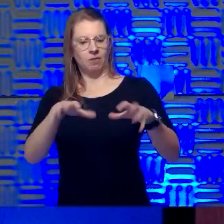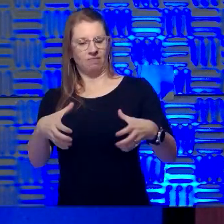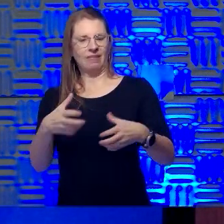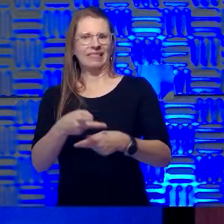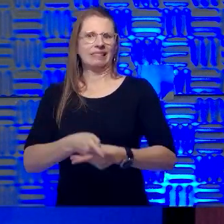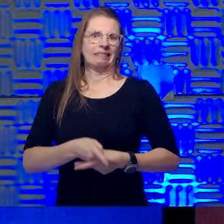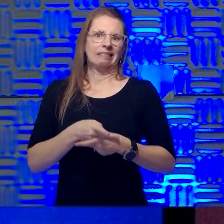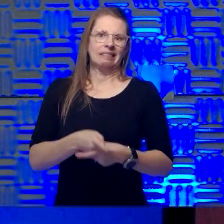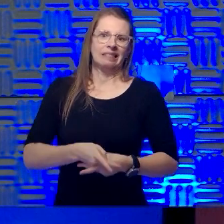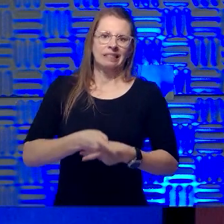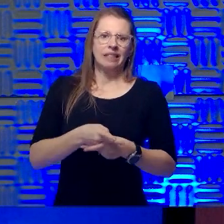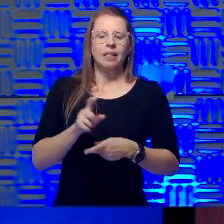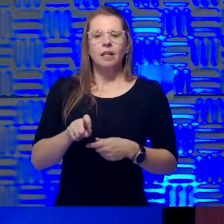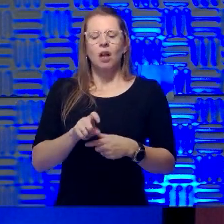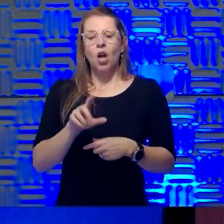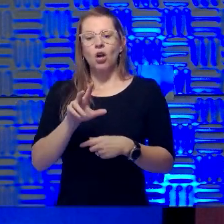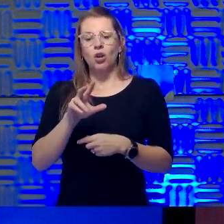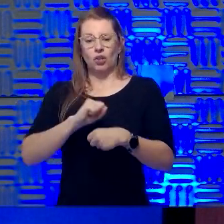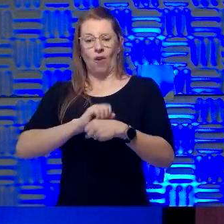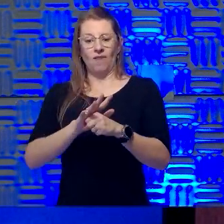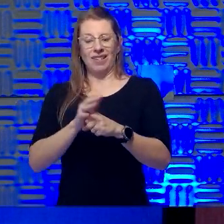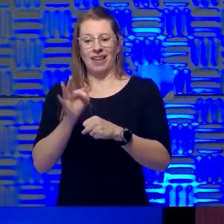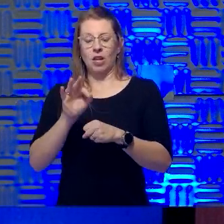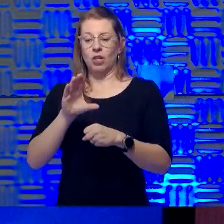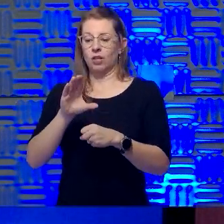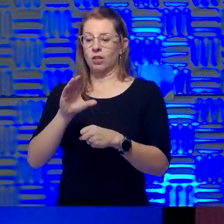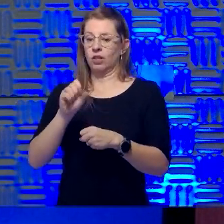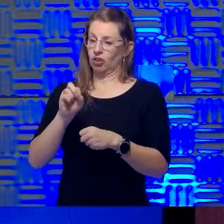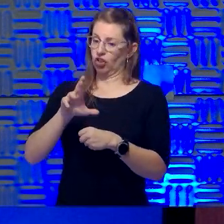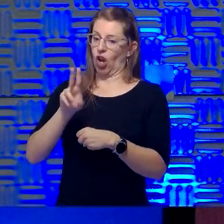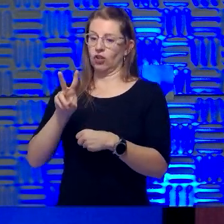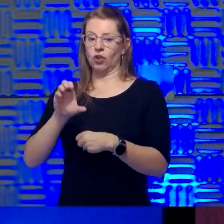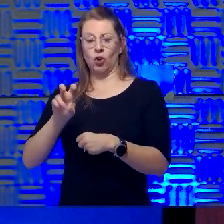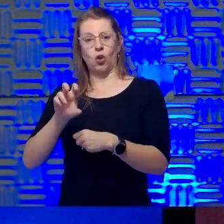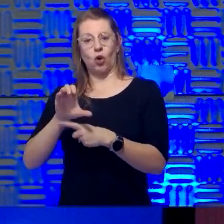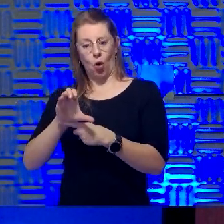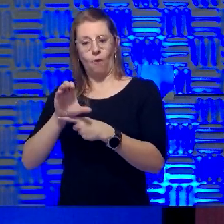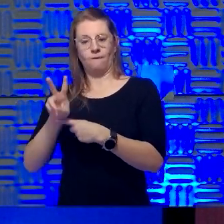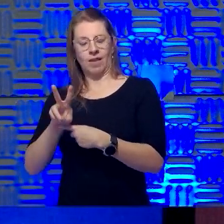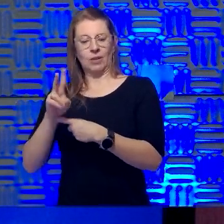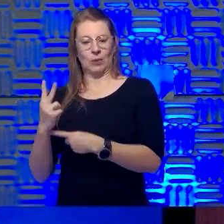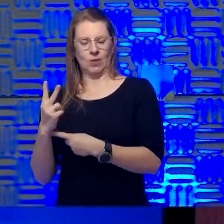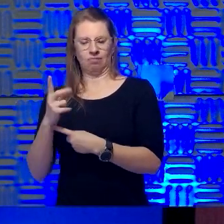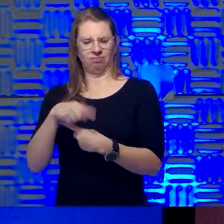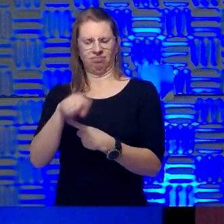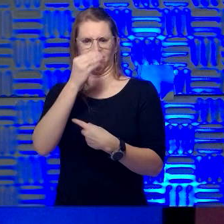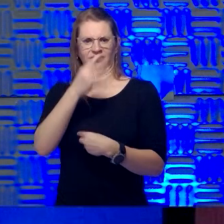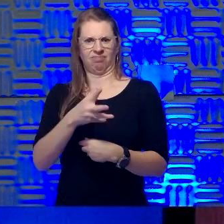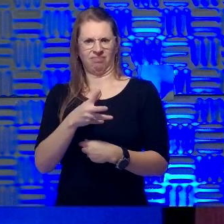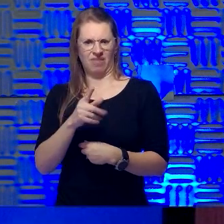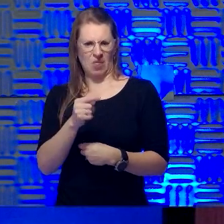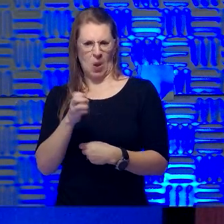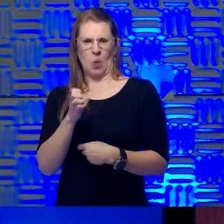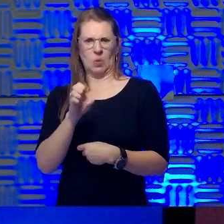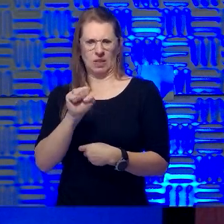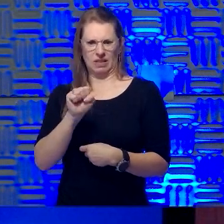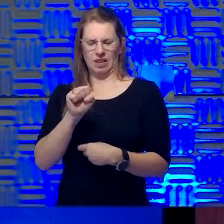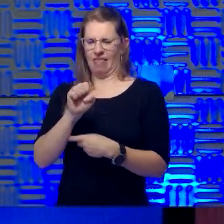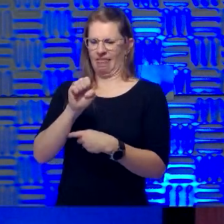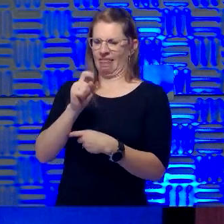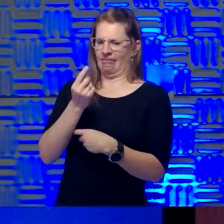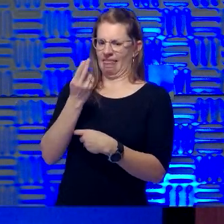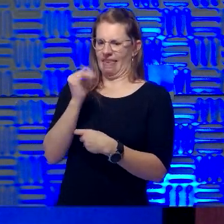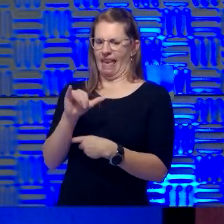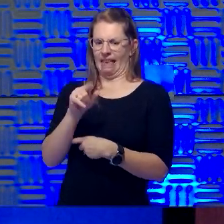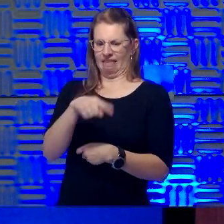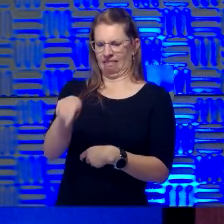careful. COVID-19 and SARS-CoV-2 doesn't care about those or they. It's a great equalizer. So I